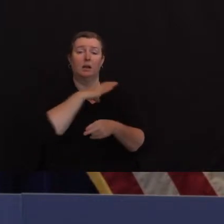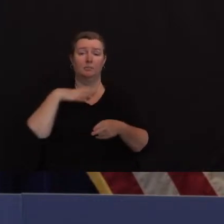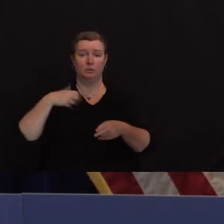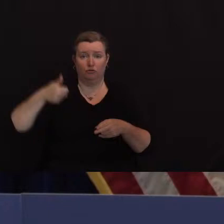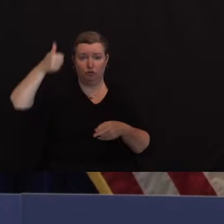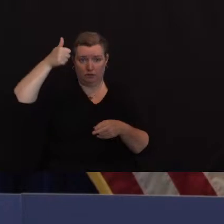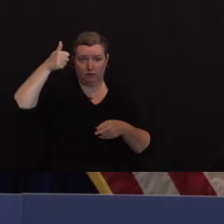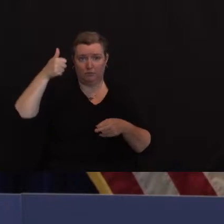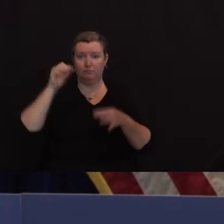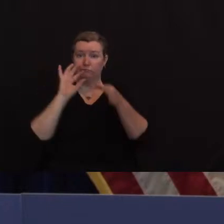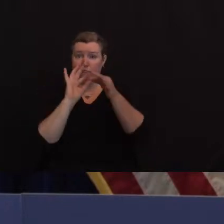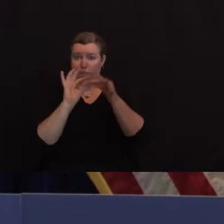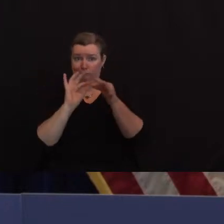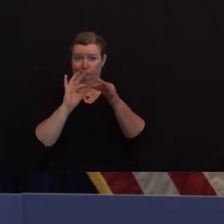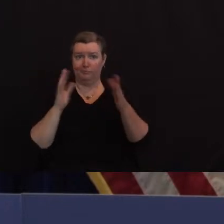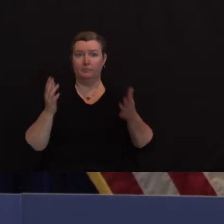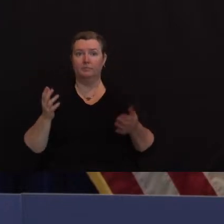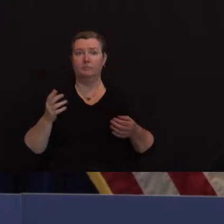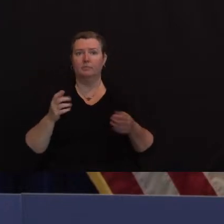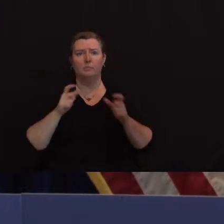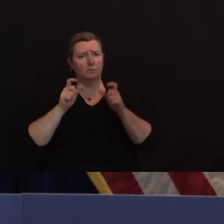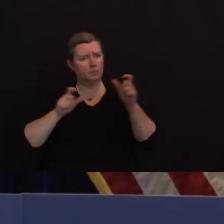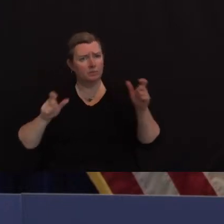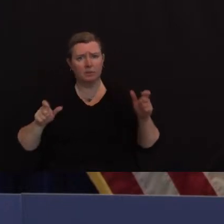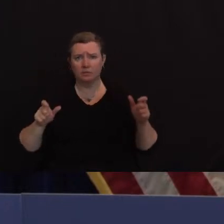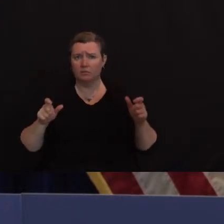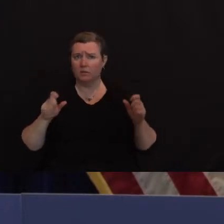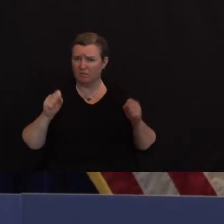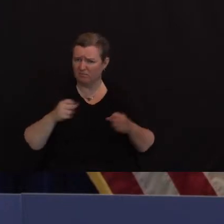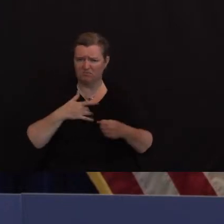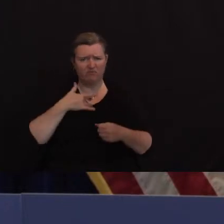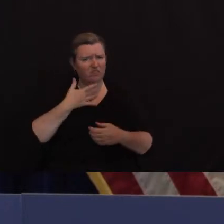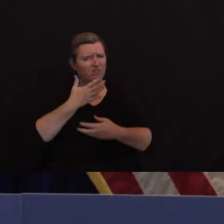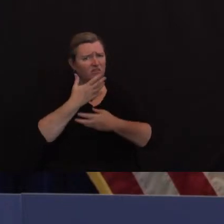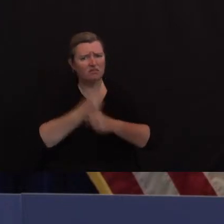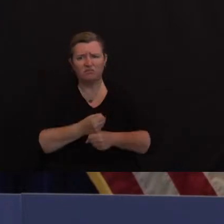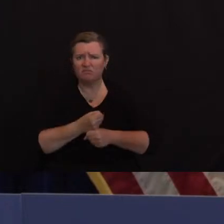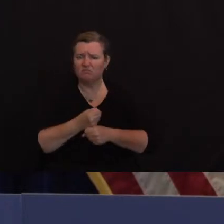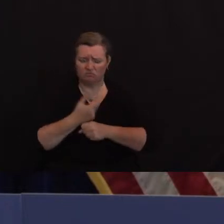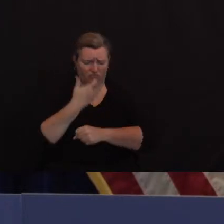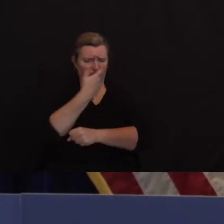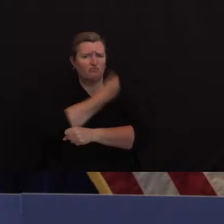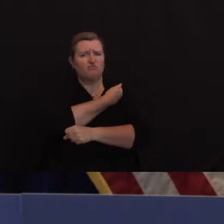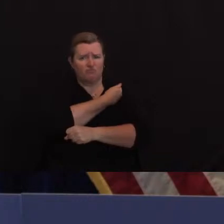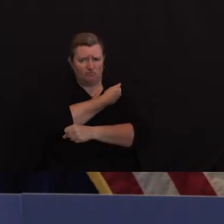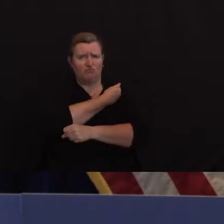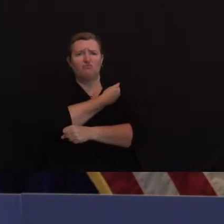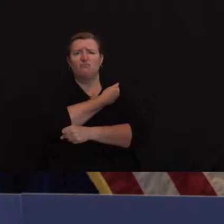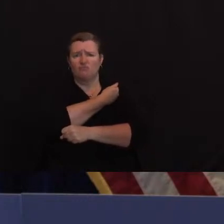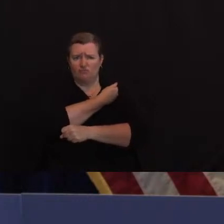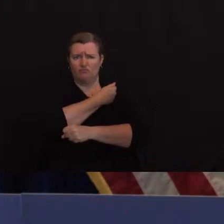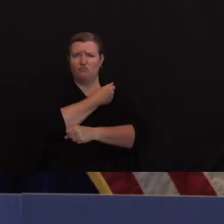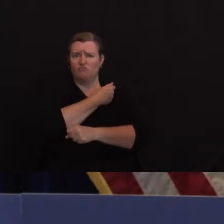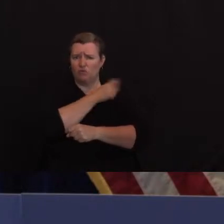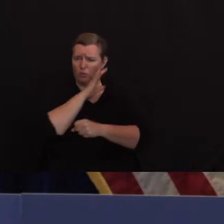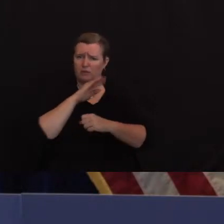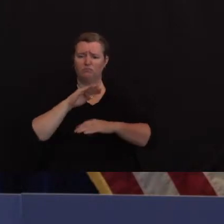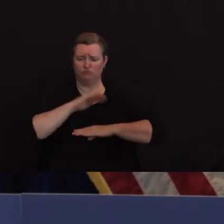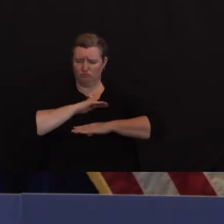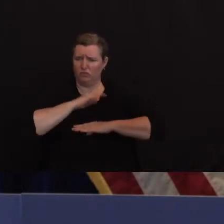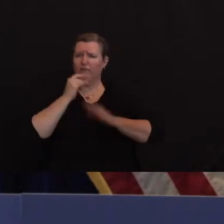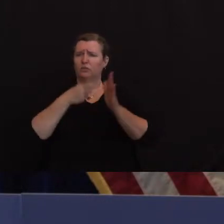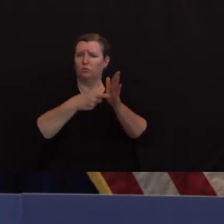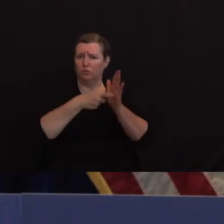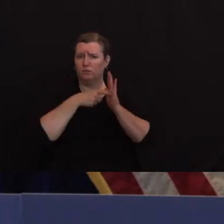this vaccine meets FDA's gold standard for safety, effectiveness, and manufacturing